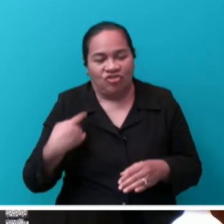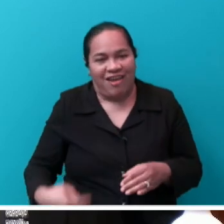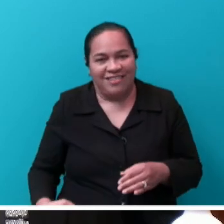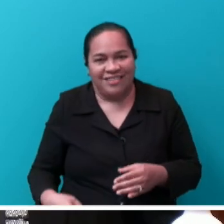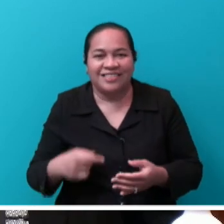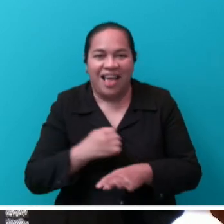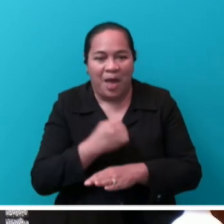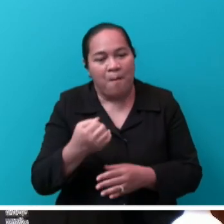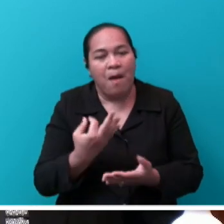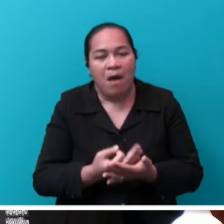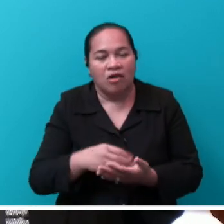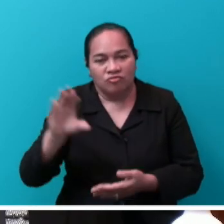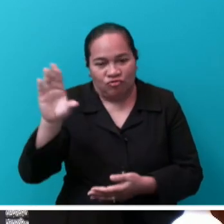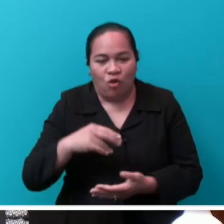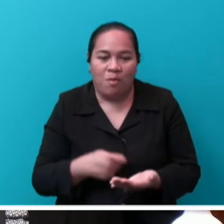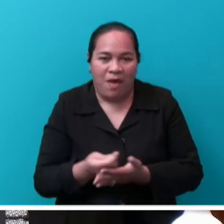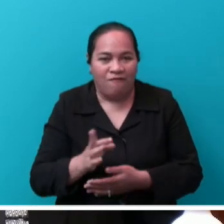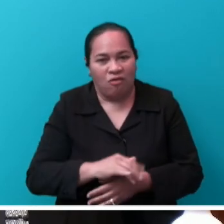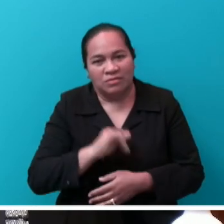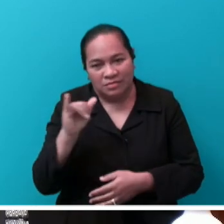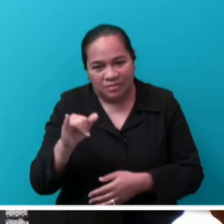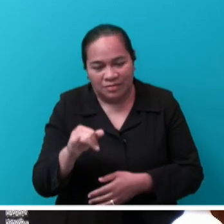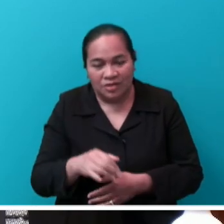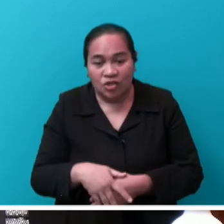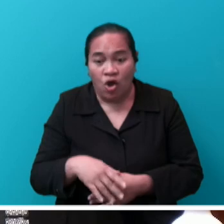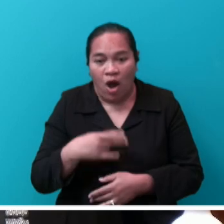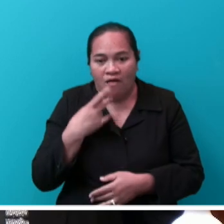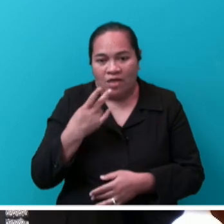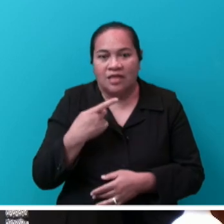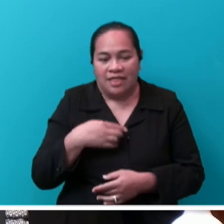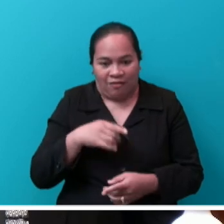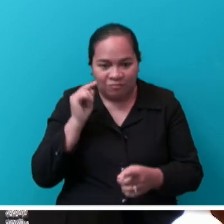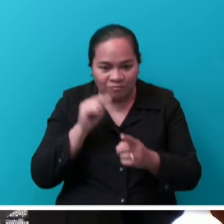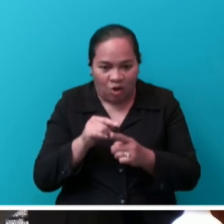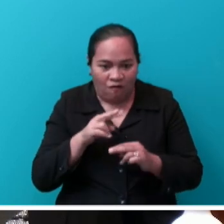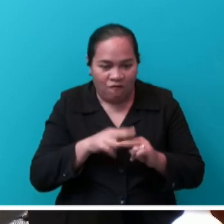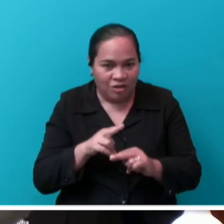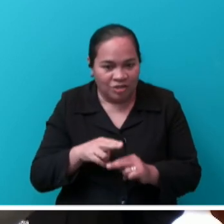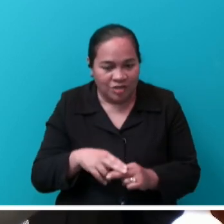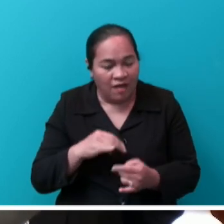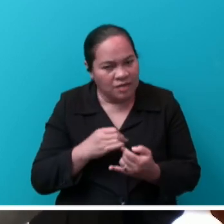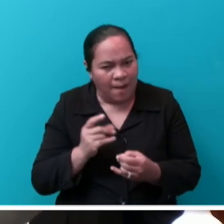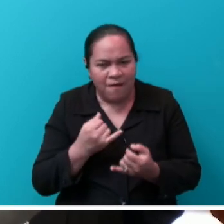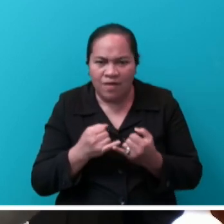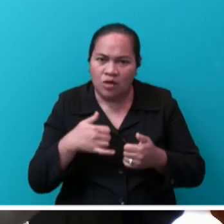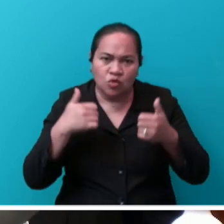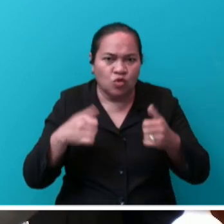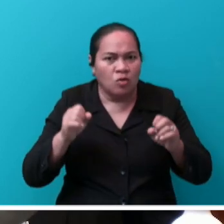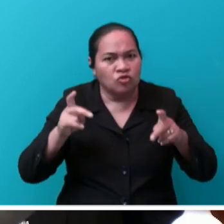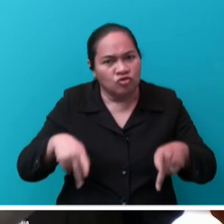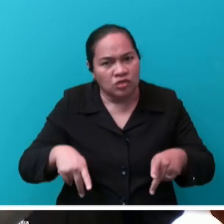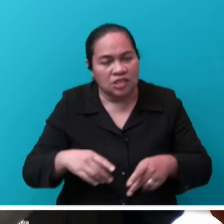so our visitation was quite targeted, and there are some very good opportunities that have